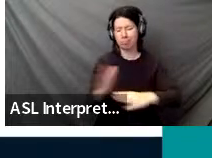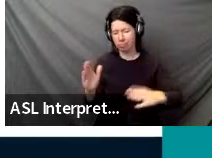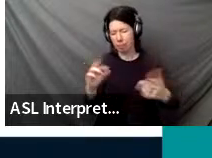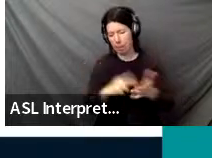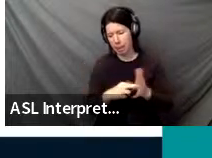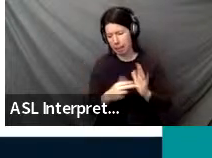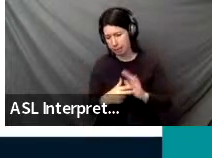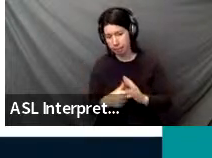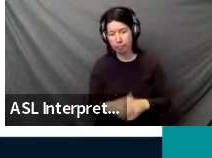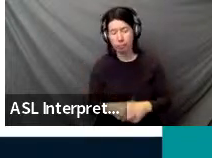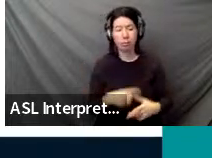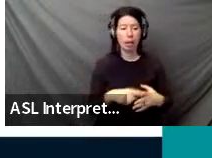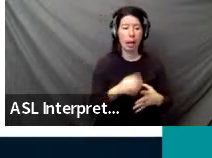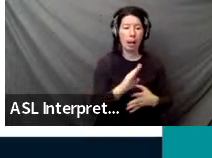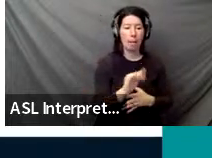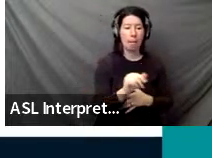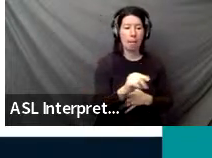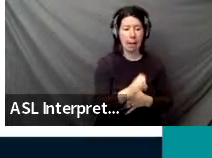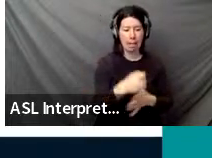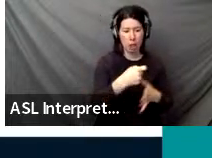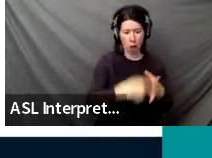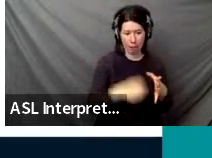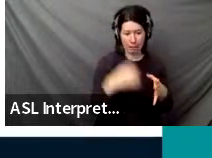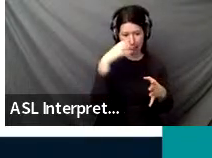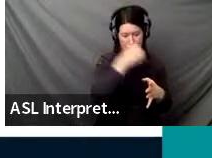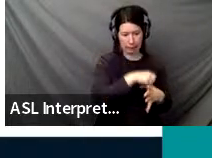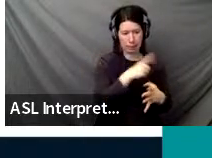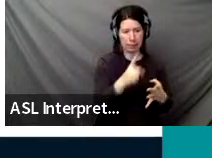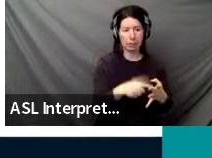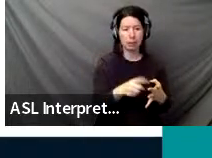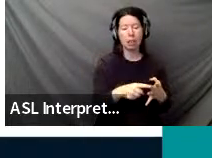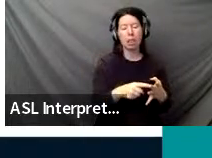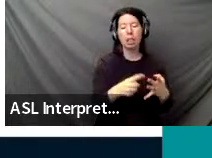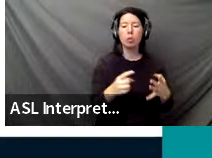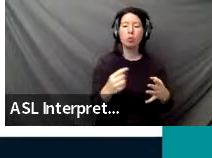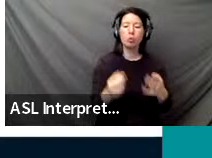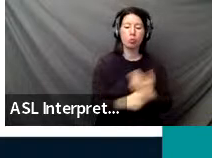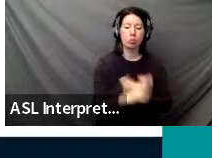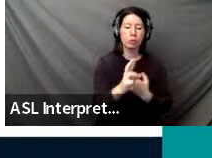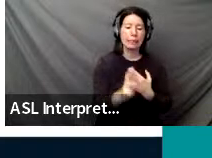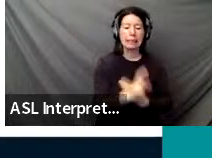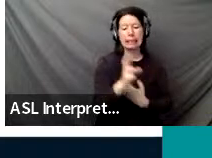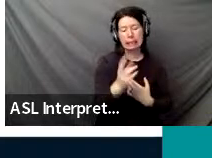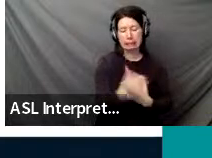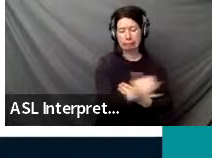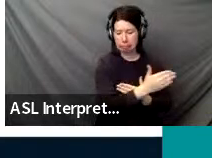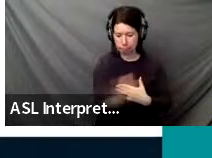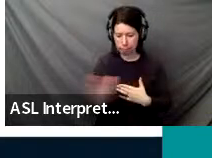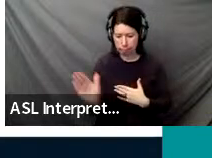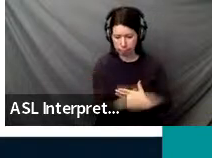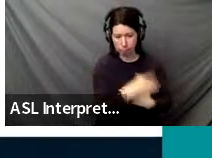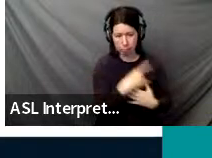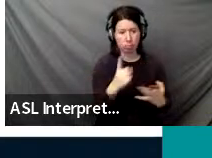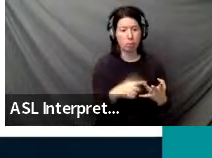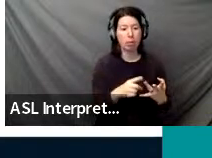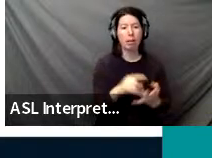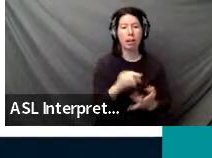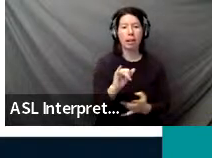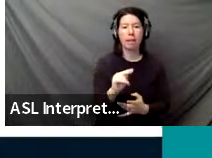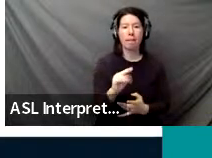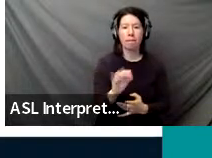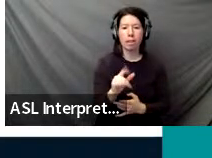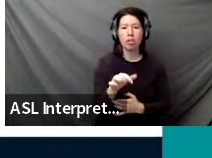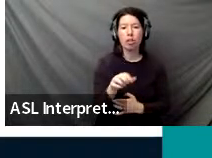there's a base cost estimate, there's a range of these risks, and then we add inflation, meaning we do take this estimate and